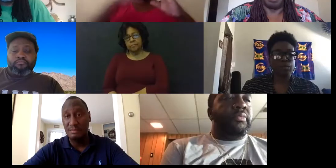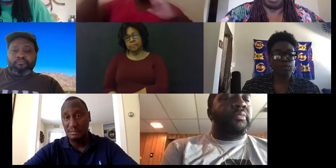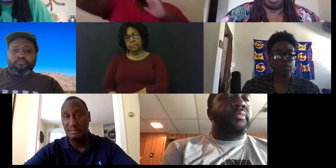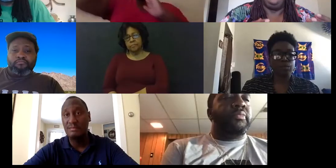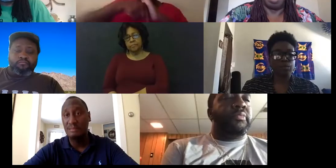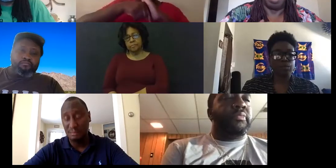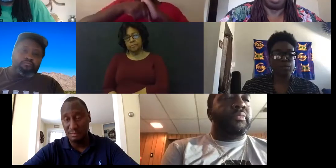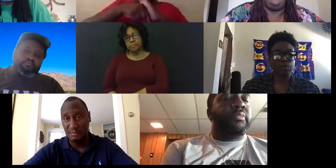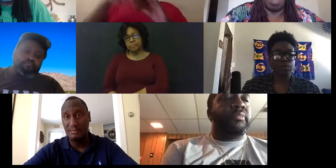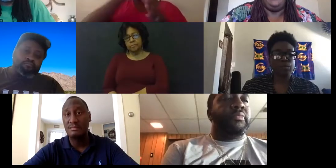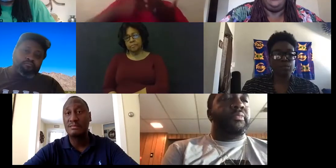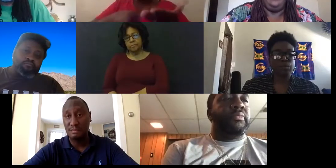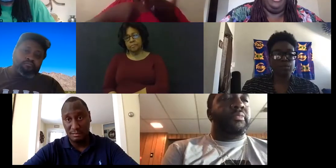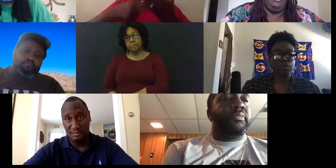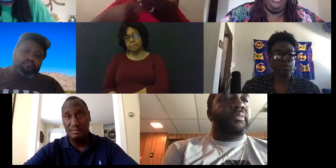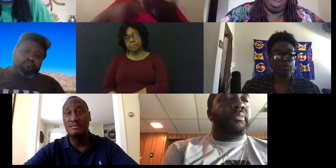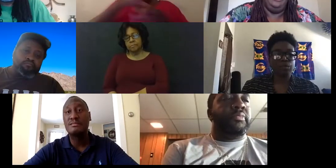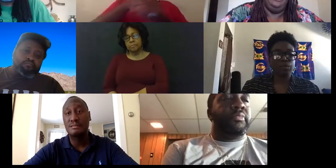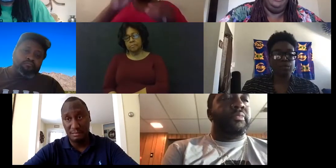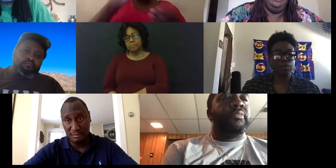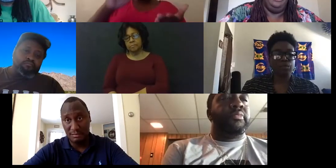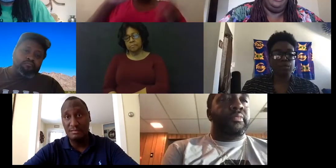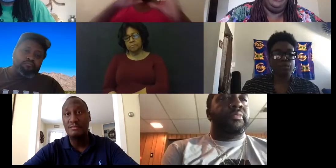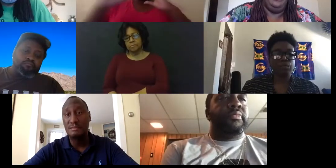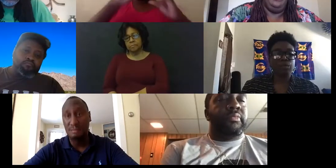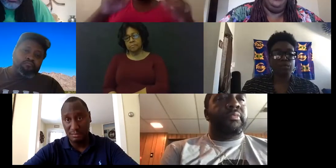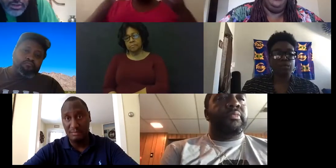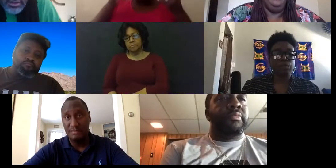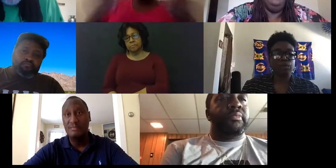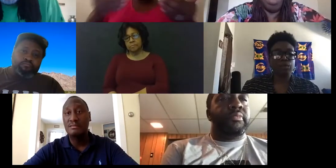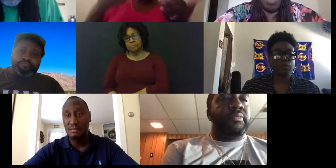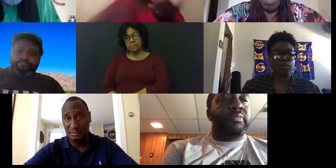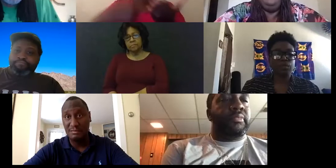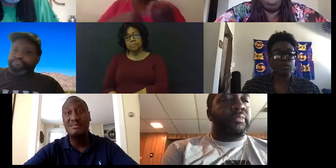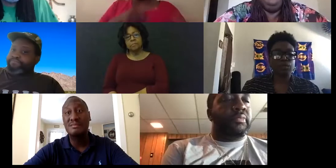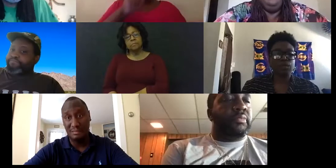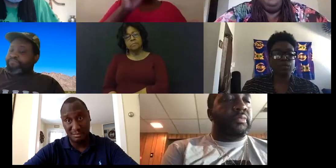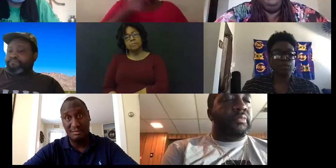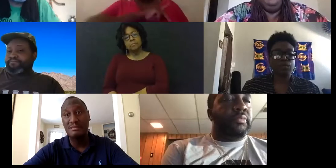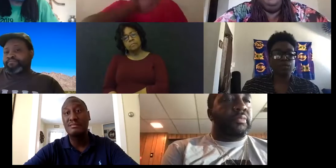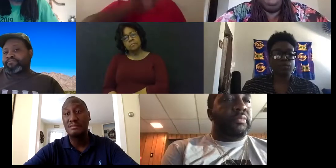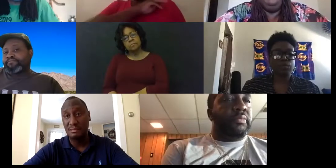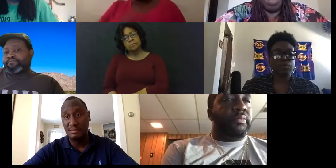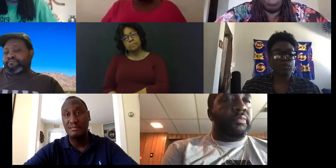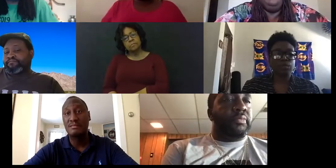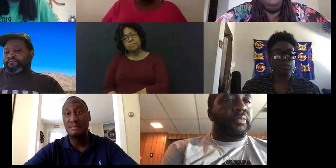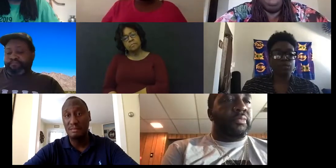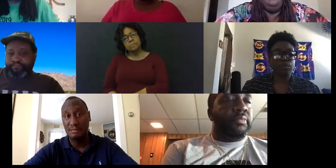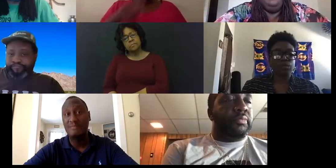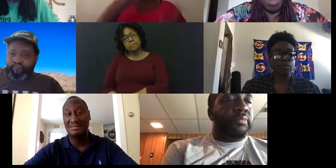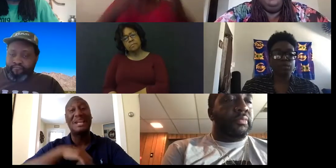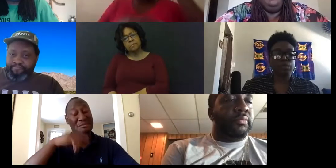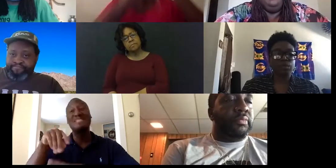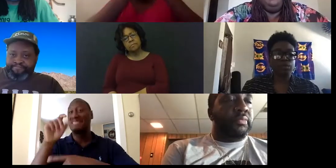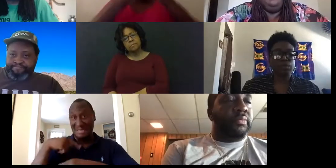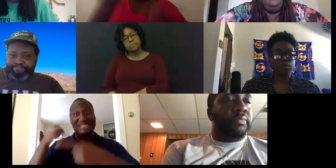and to be able to move the conversation forward. Yeah. And Kevin, do you think you would like to add